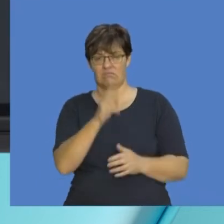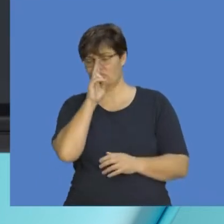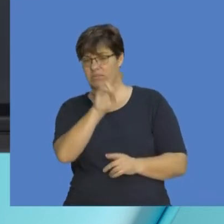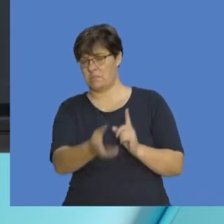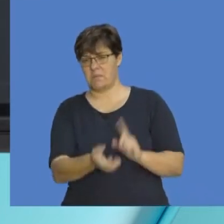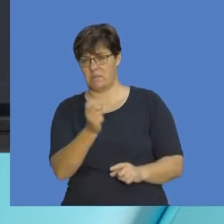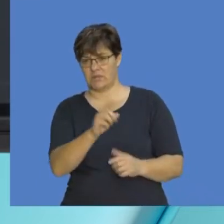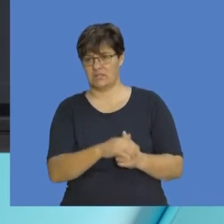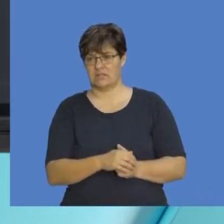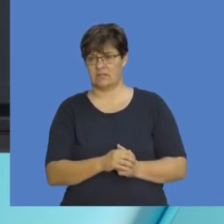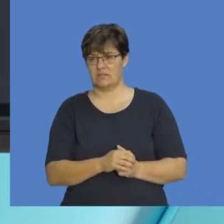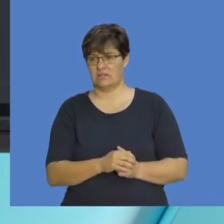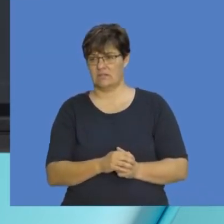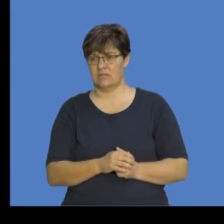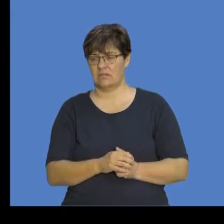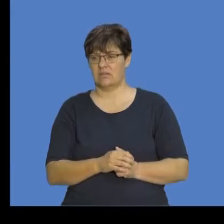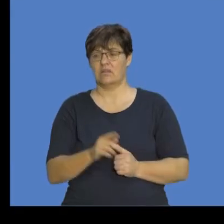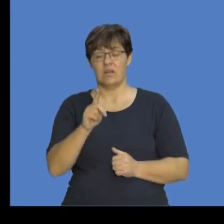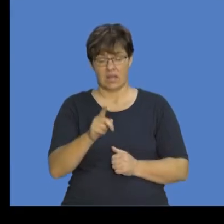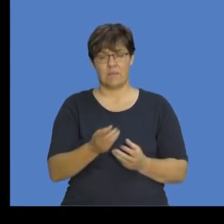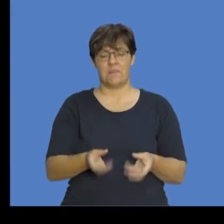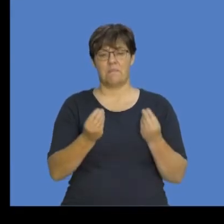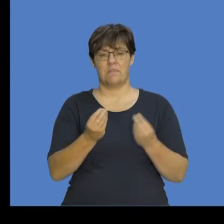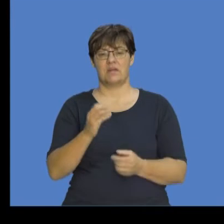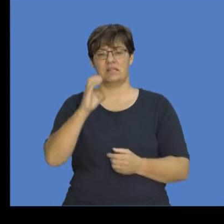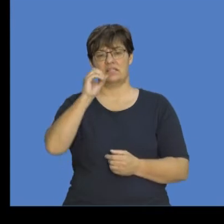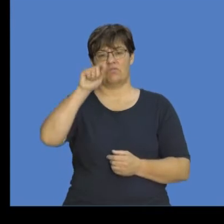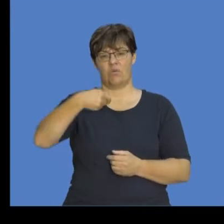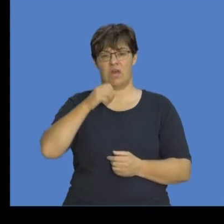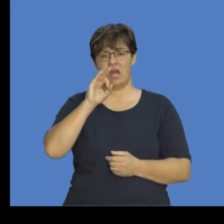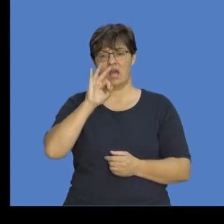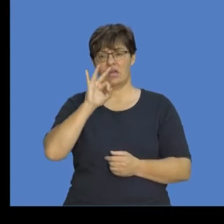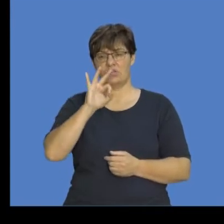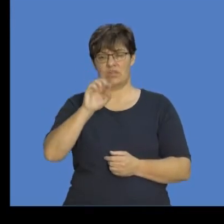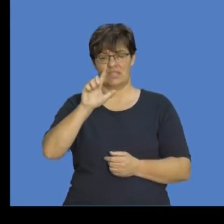our calculator. Let's see what we get. So this is what we get,